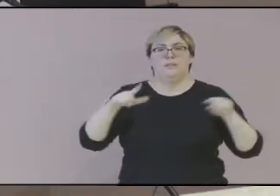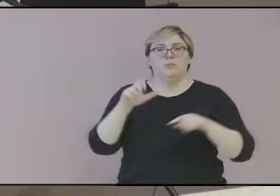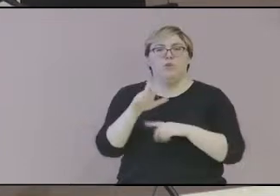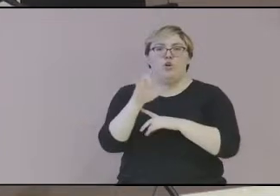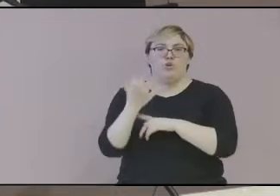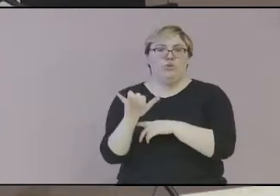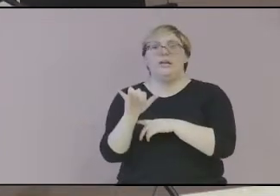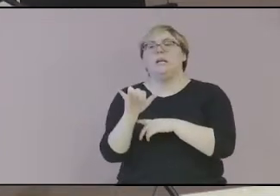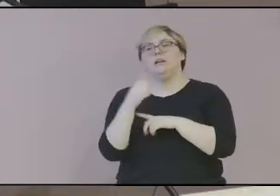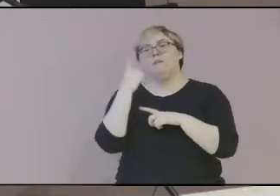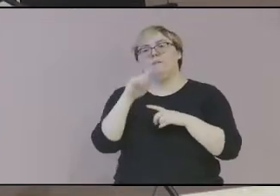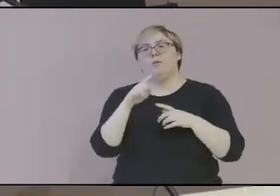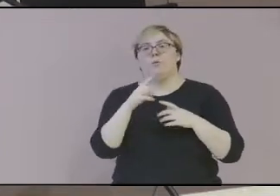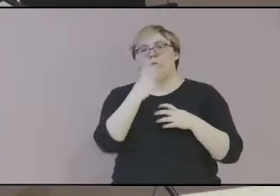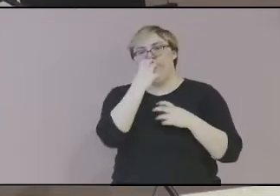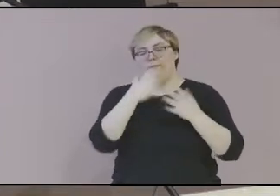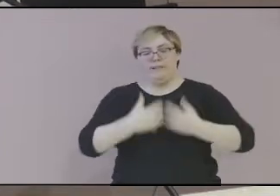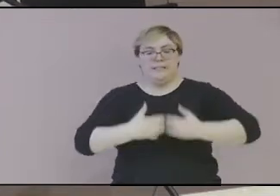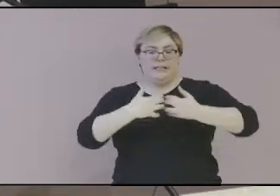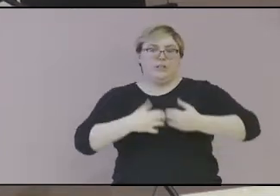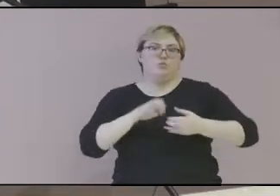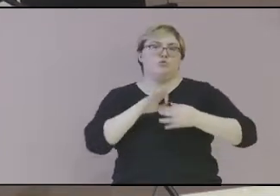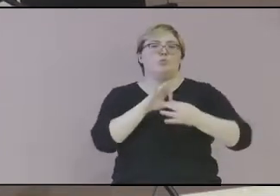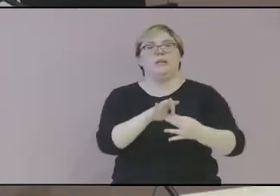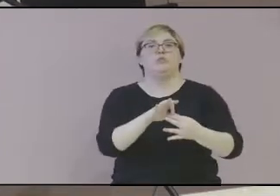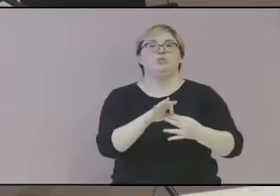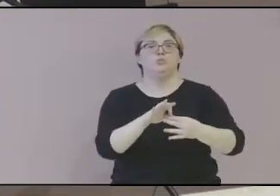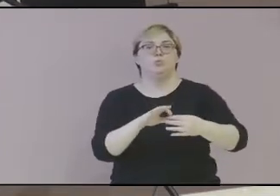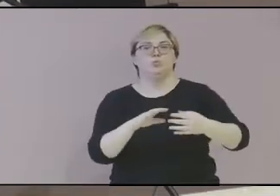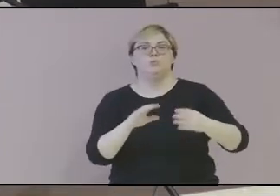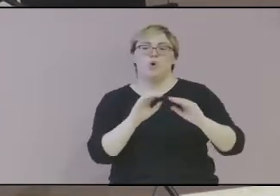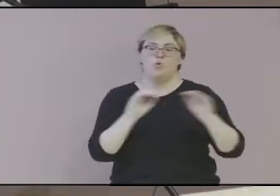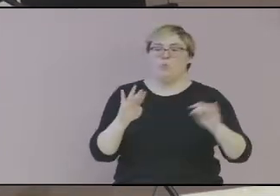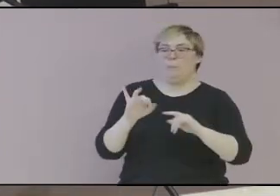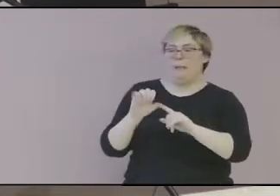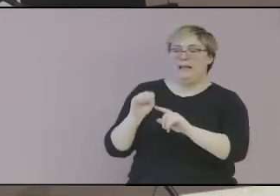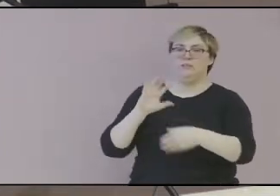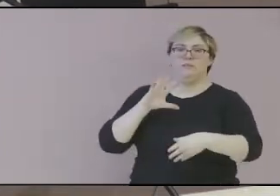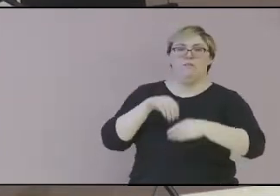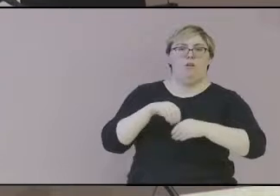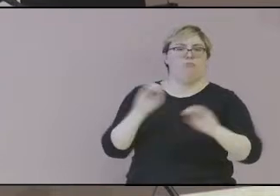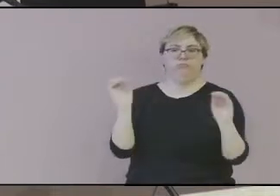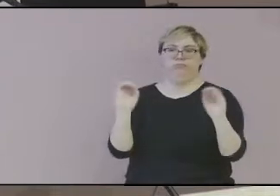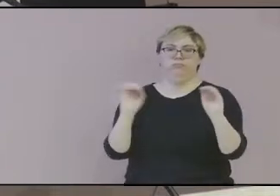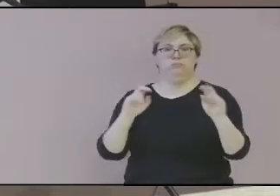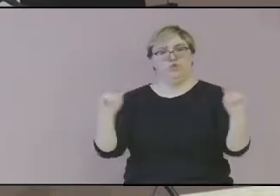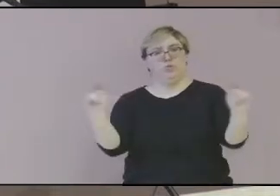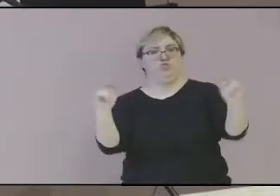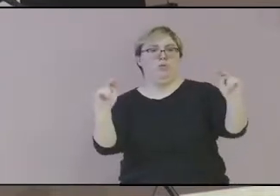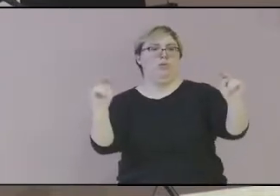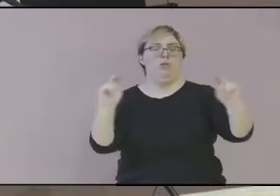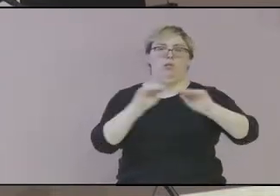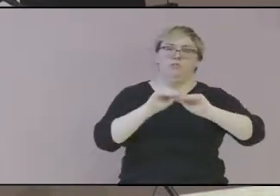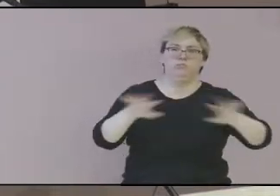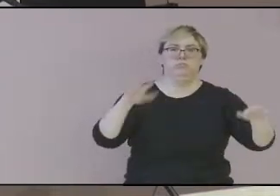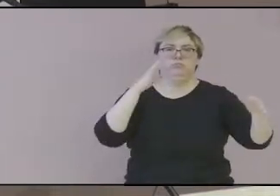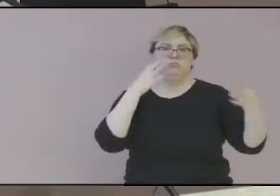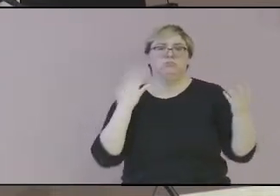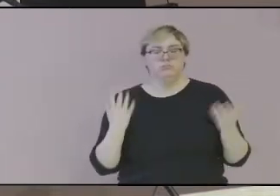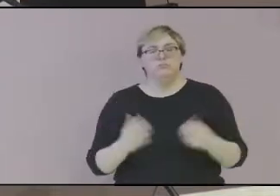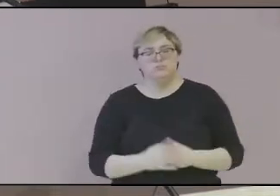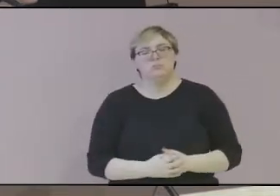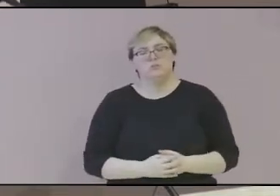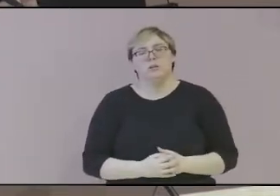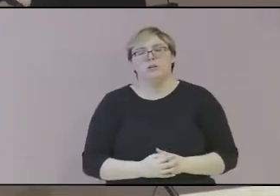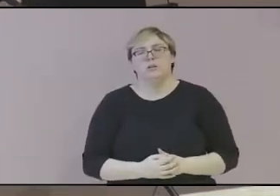its neutrality or objectivity, even if it didn't maximize the numbers of lives saved. So I'll review a few points from